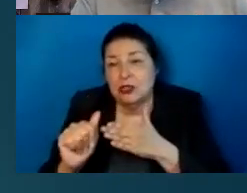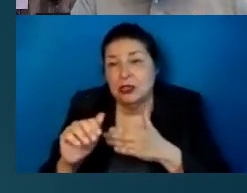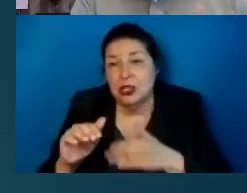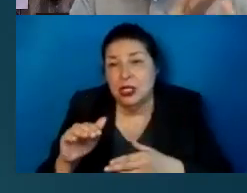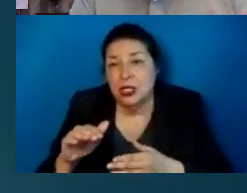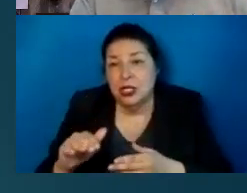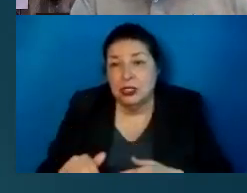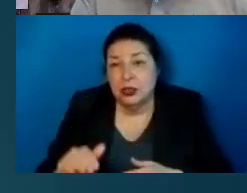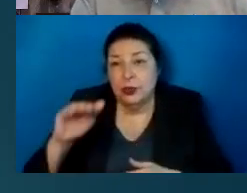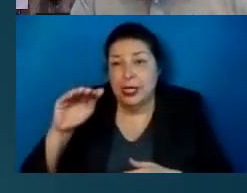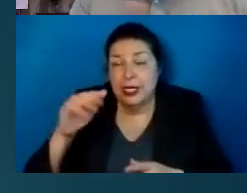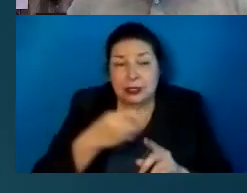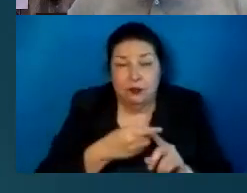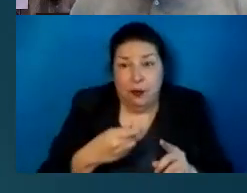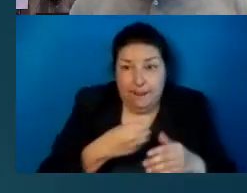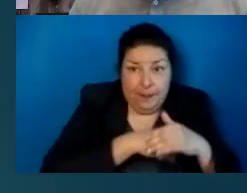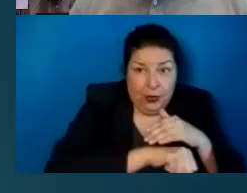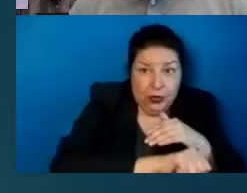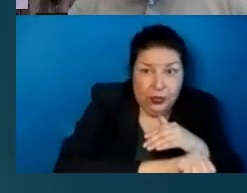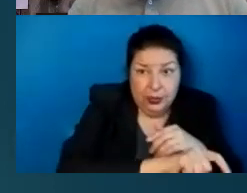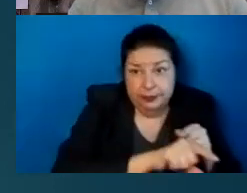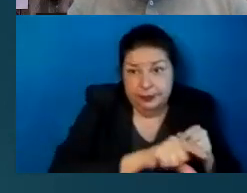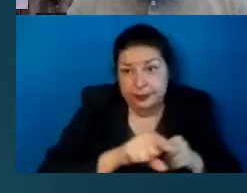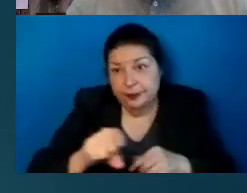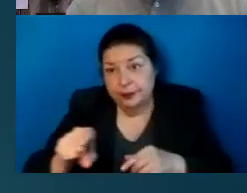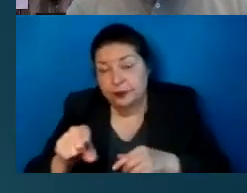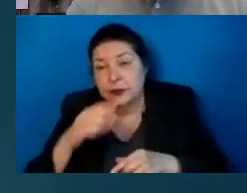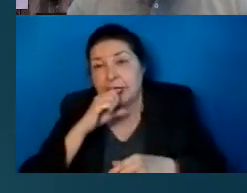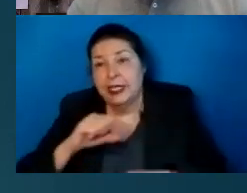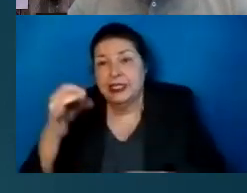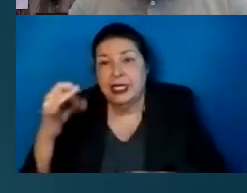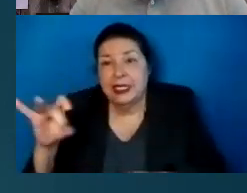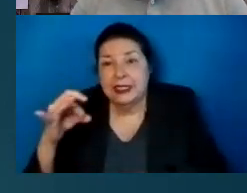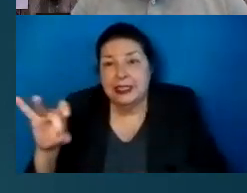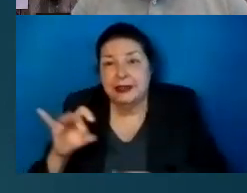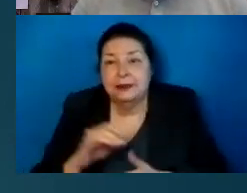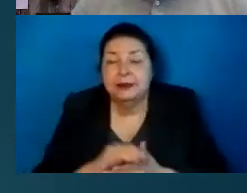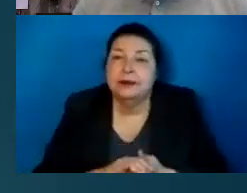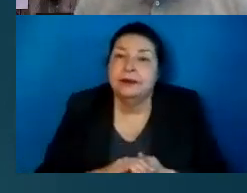from birth to their 18th birthday.